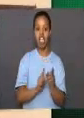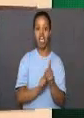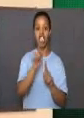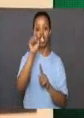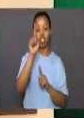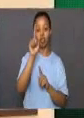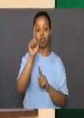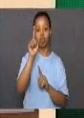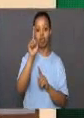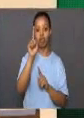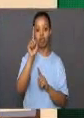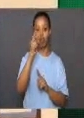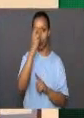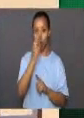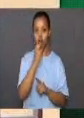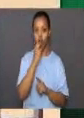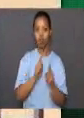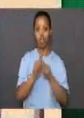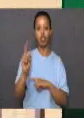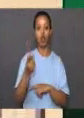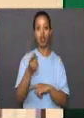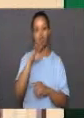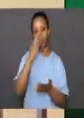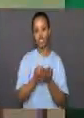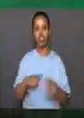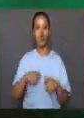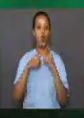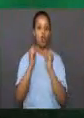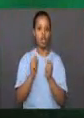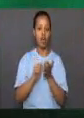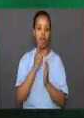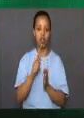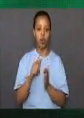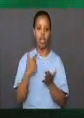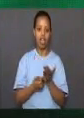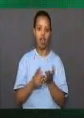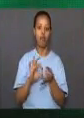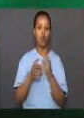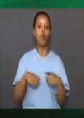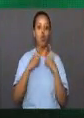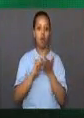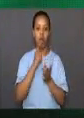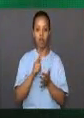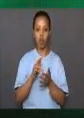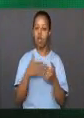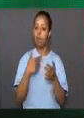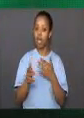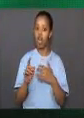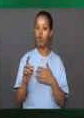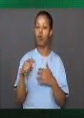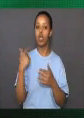a tall child. That makes sense. The simplest way to predict